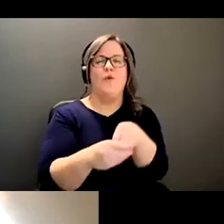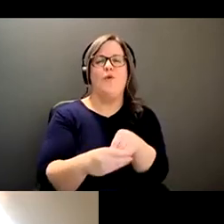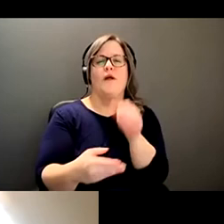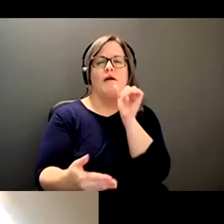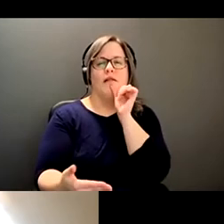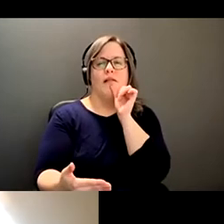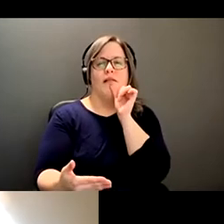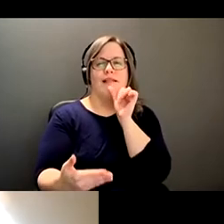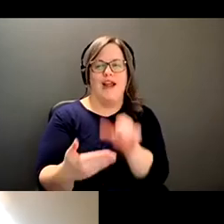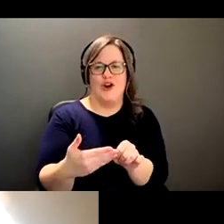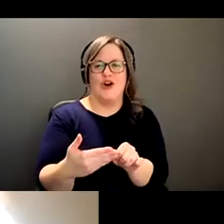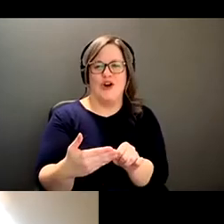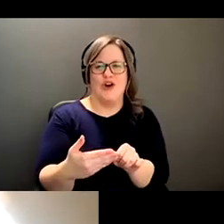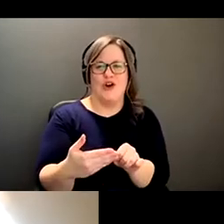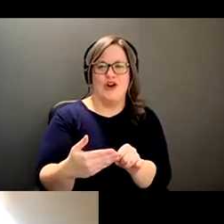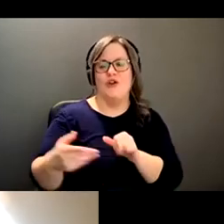Arezu and I,